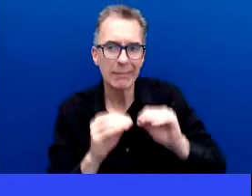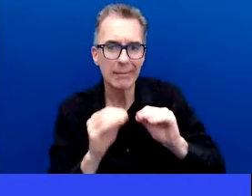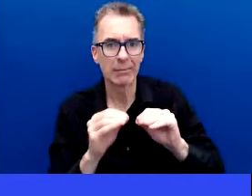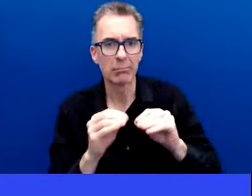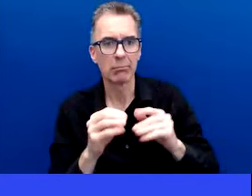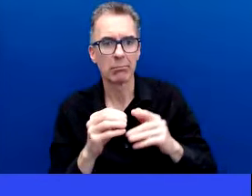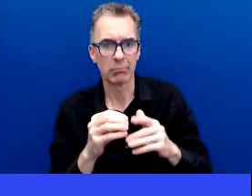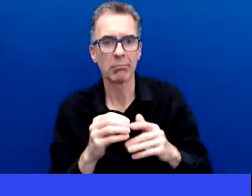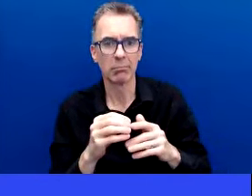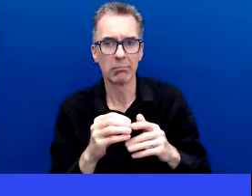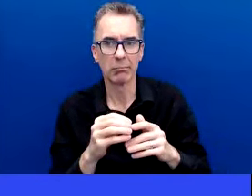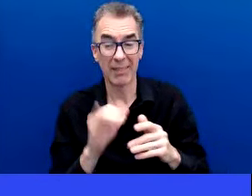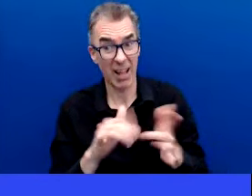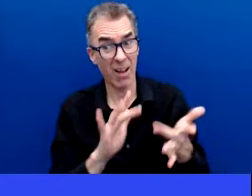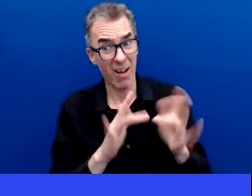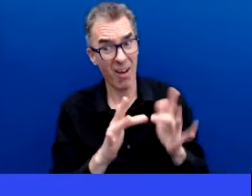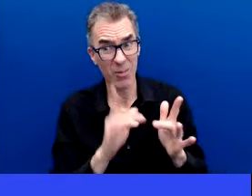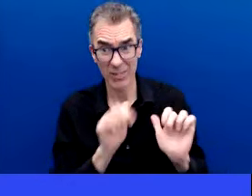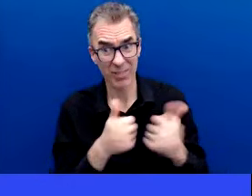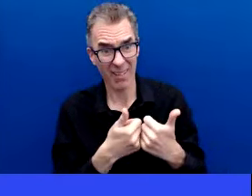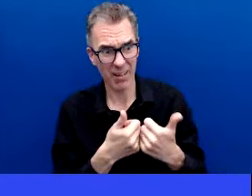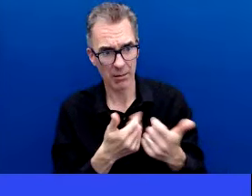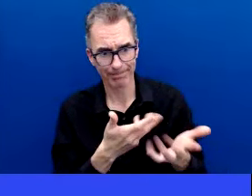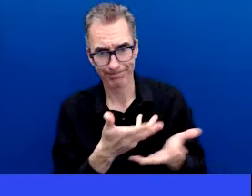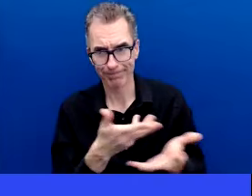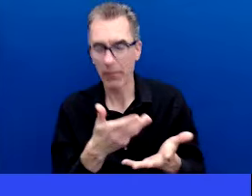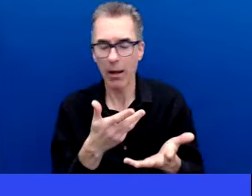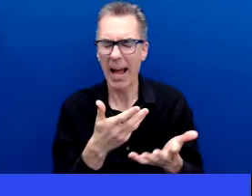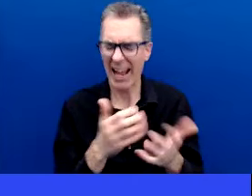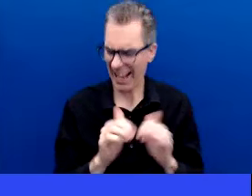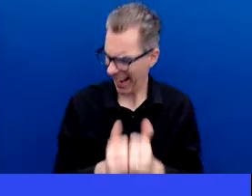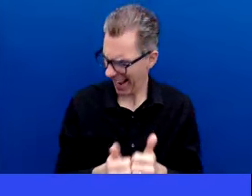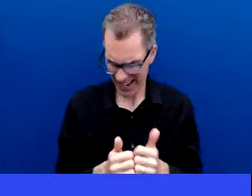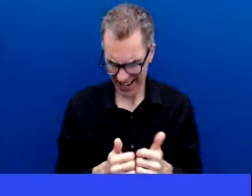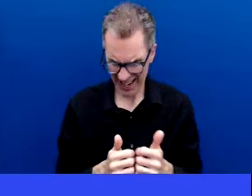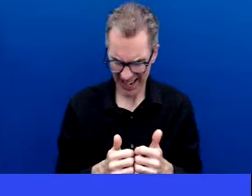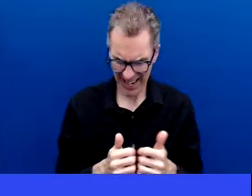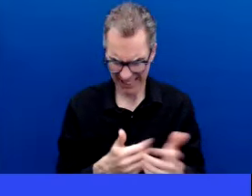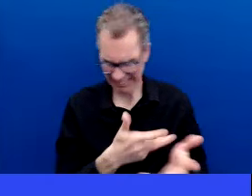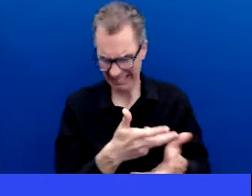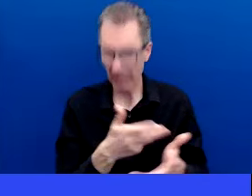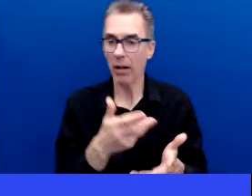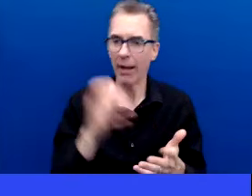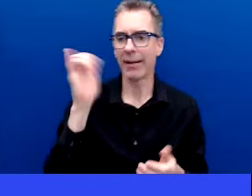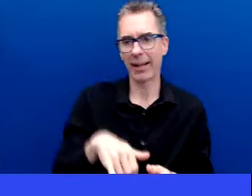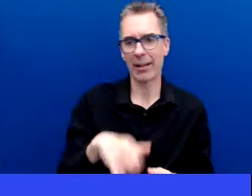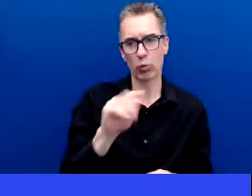it's harder to get in the online courses. Here's a way that you can enhance your substantial